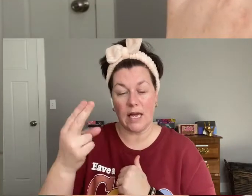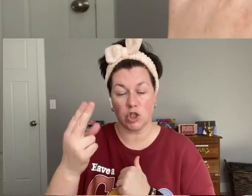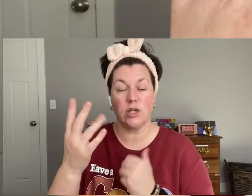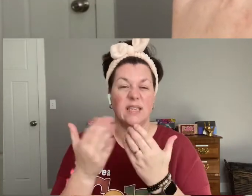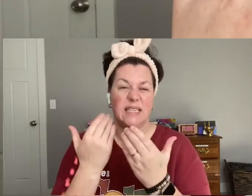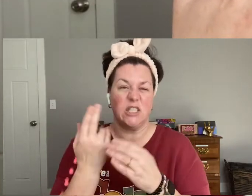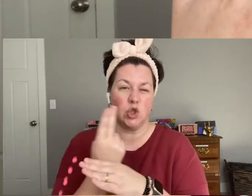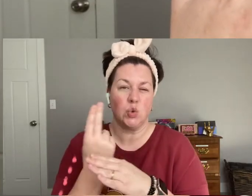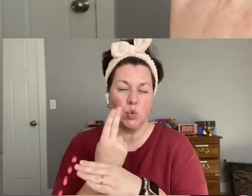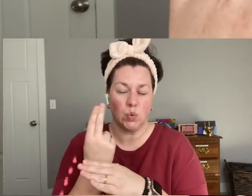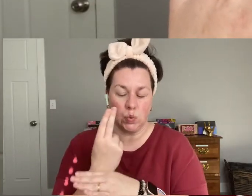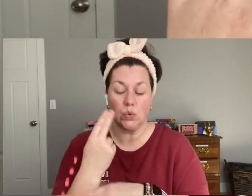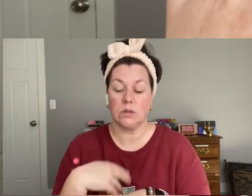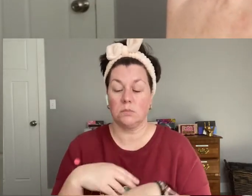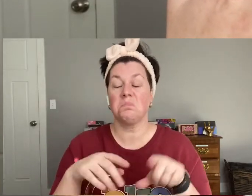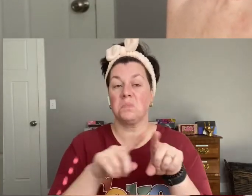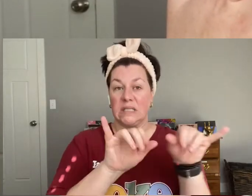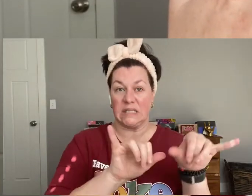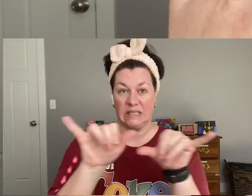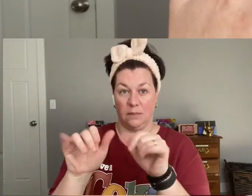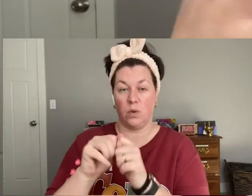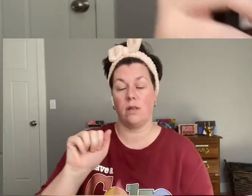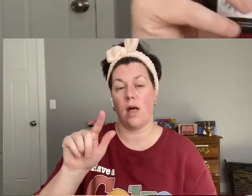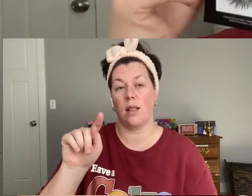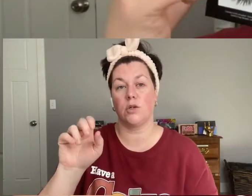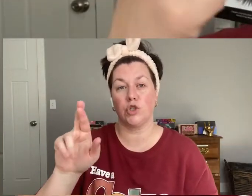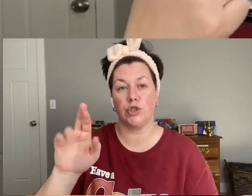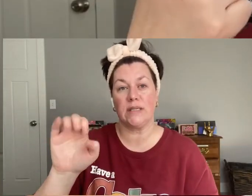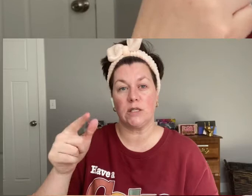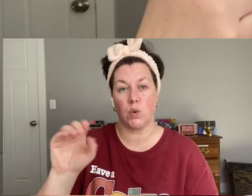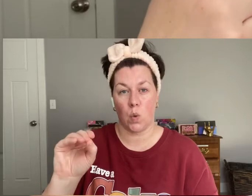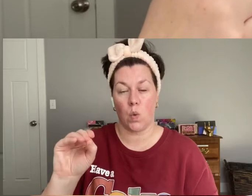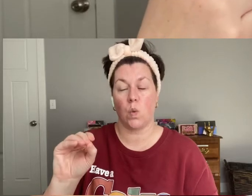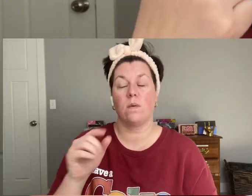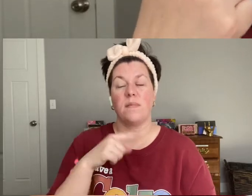beginner lashes too. If you guys are just starting wearing them, they have a